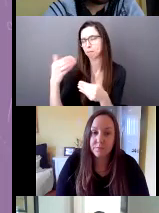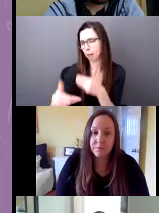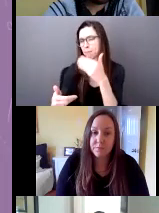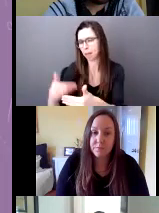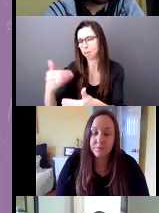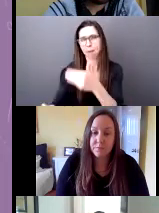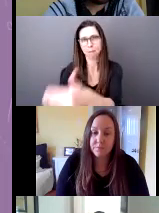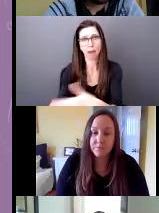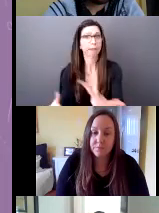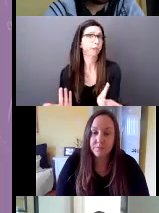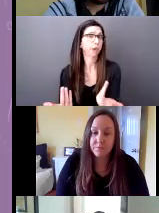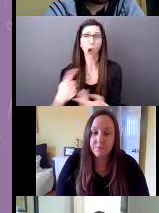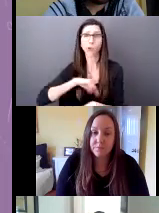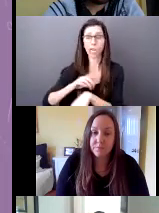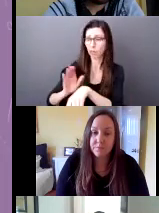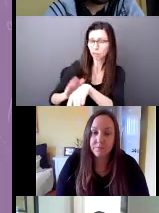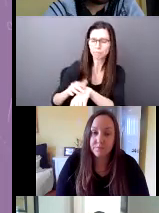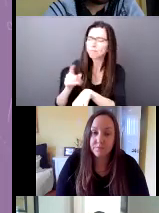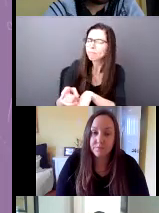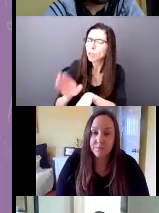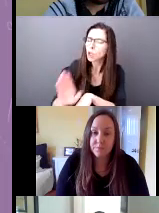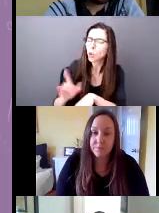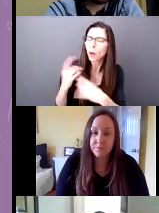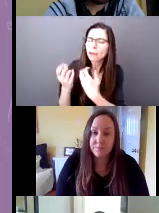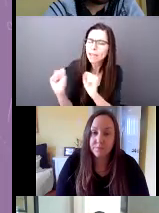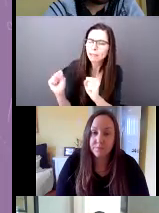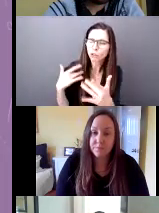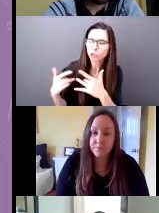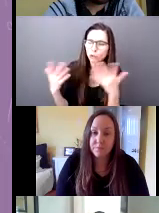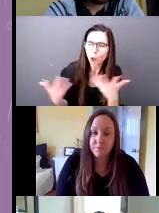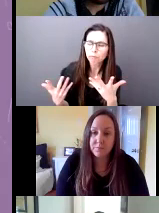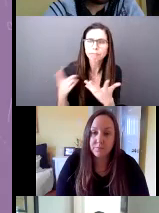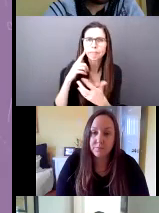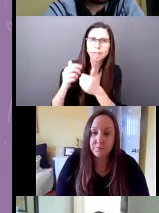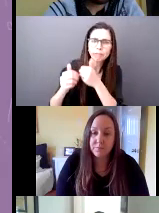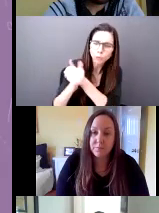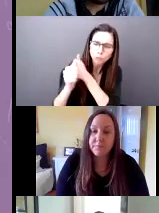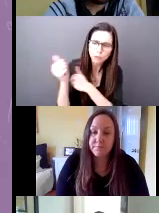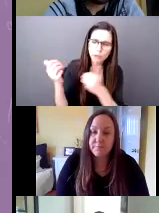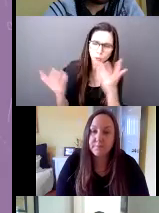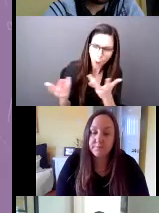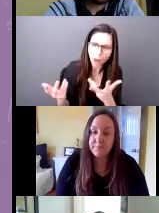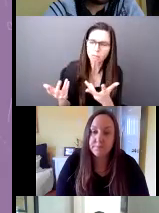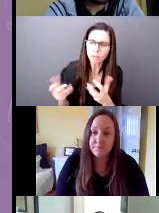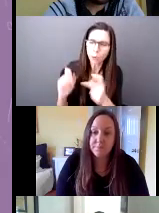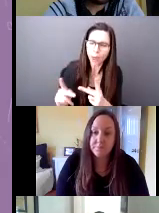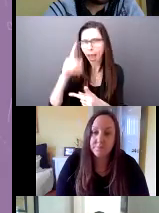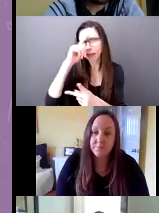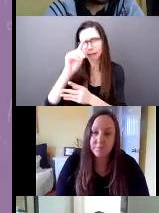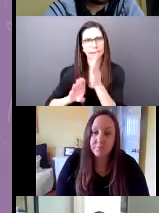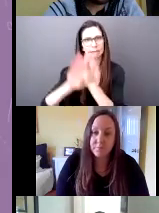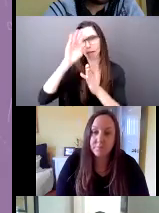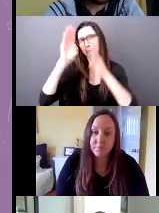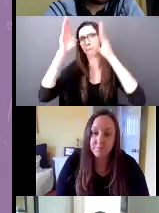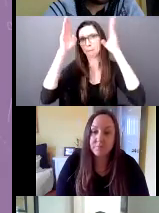of the risks or safety concerns are, and then work with the caller to develop a safety plan. But we both do provide